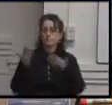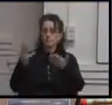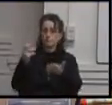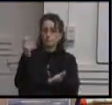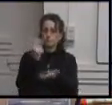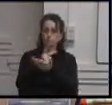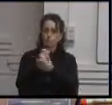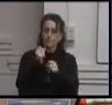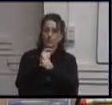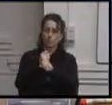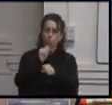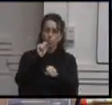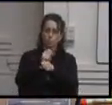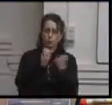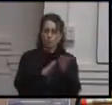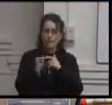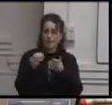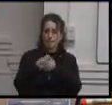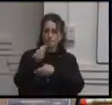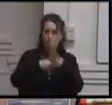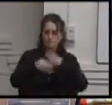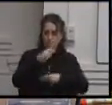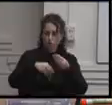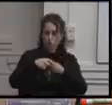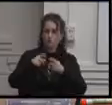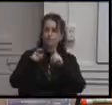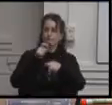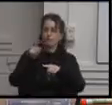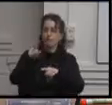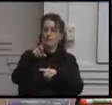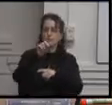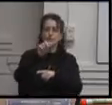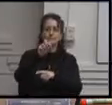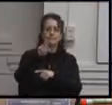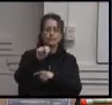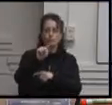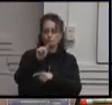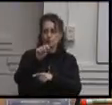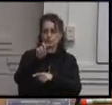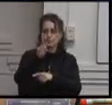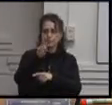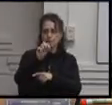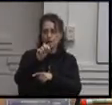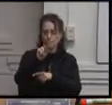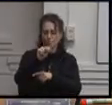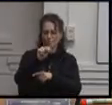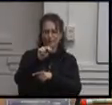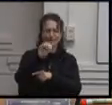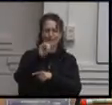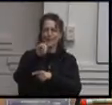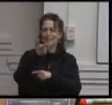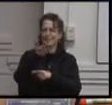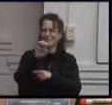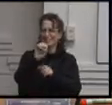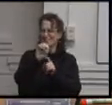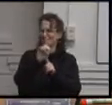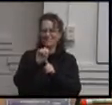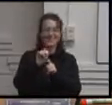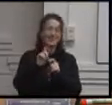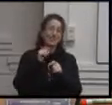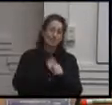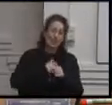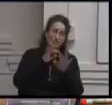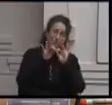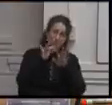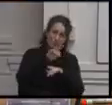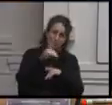annual work plan and budget of Downtown Alliance as submitted, and to add the following article to the representative town meeting warning for